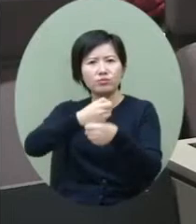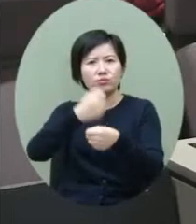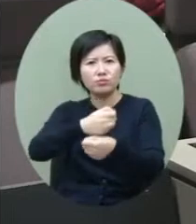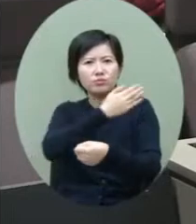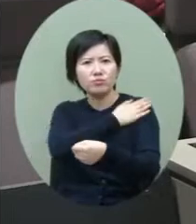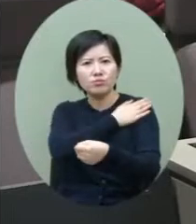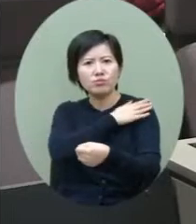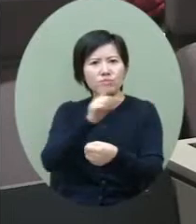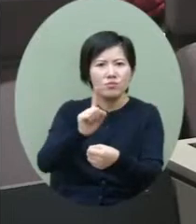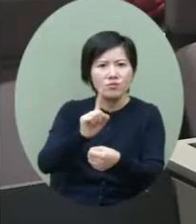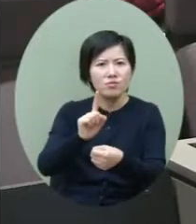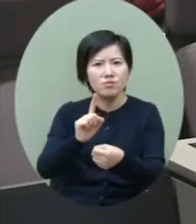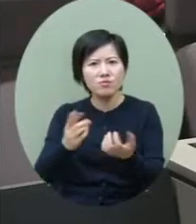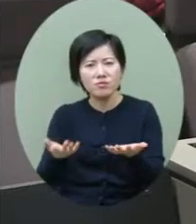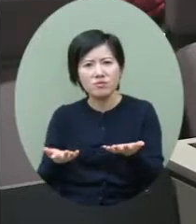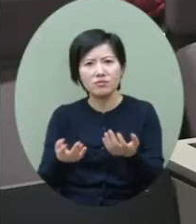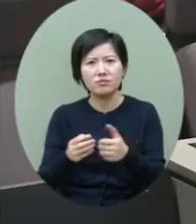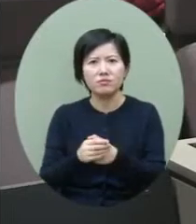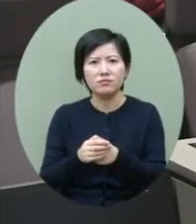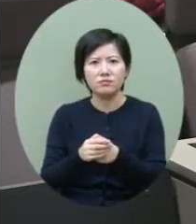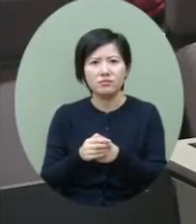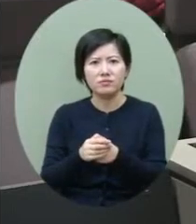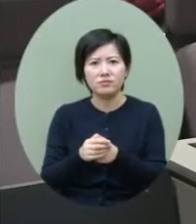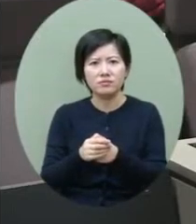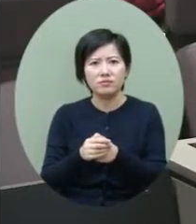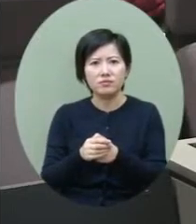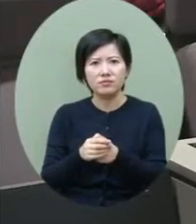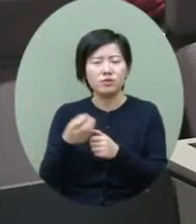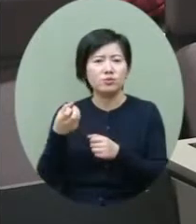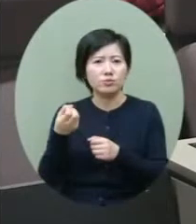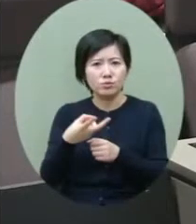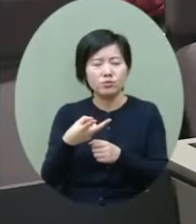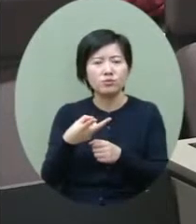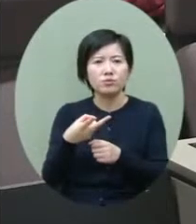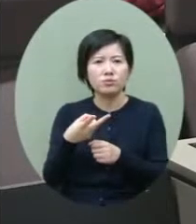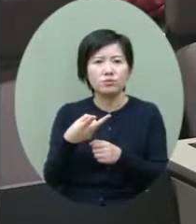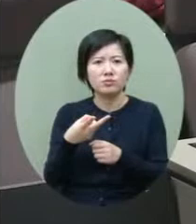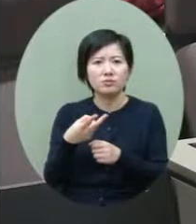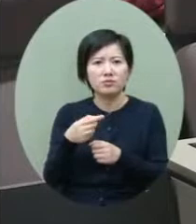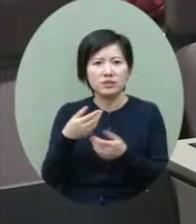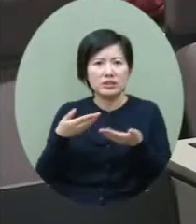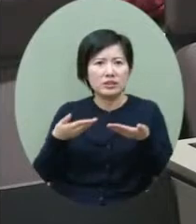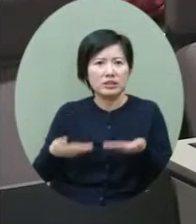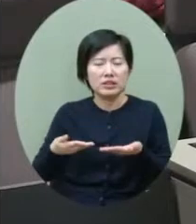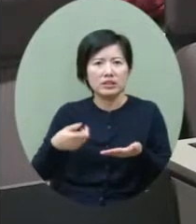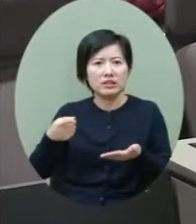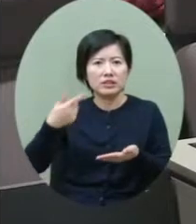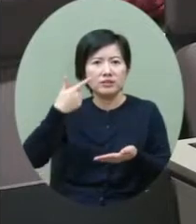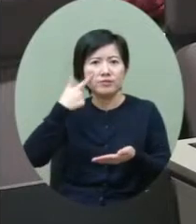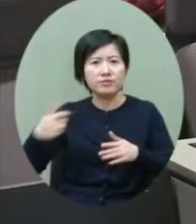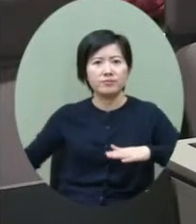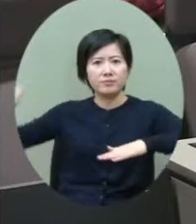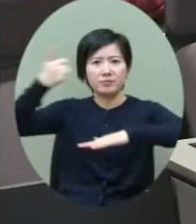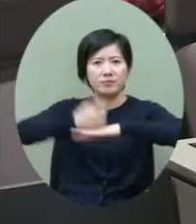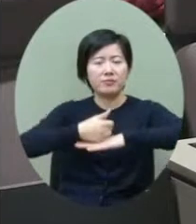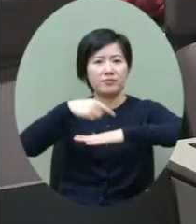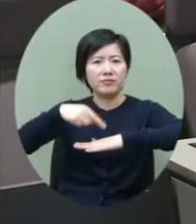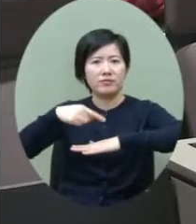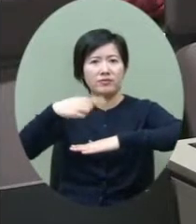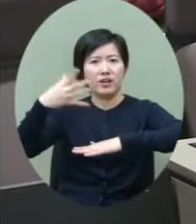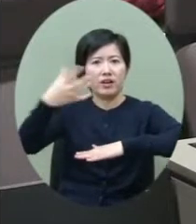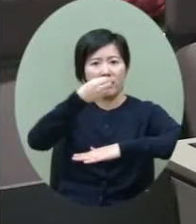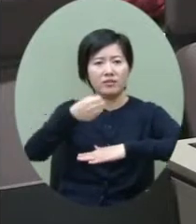controller post would be divided into 2. So what would each controller be in charge for?